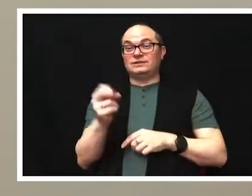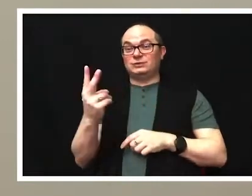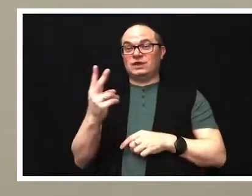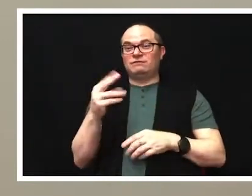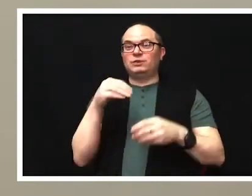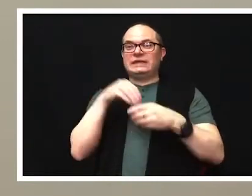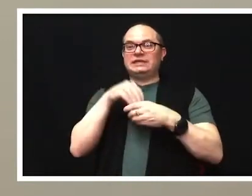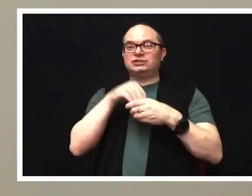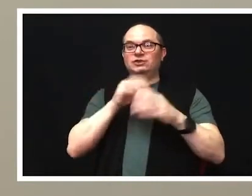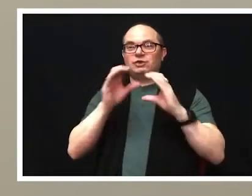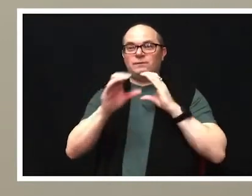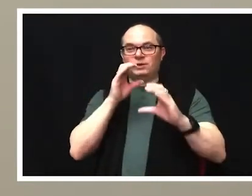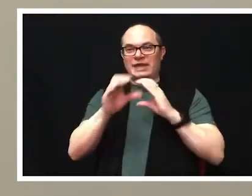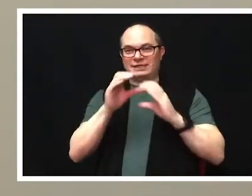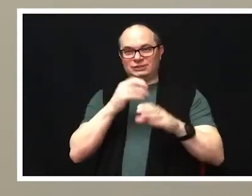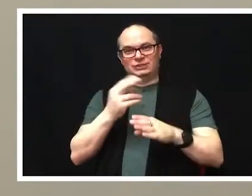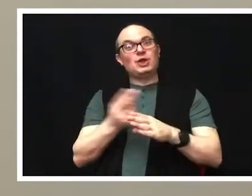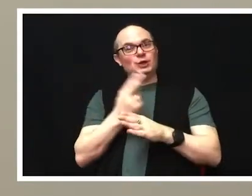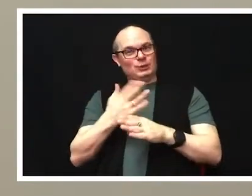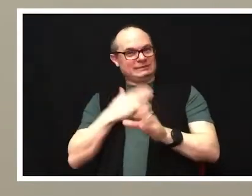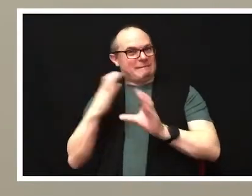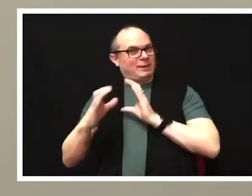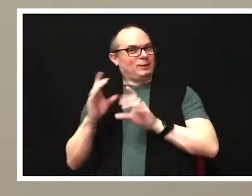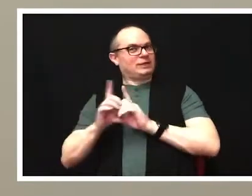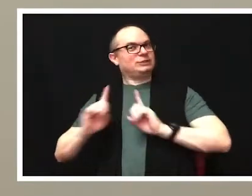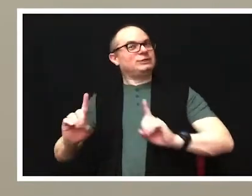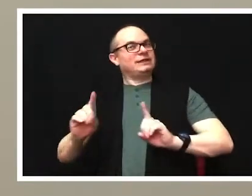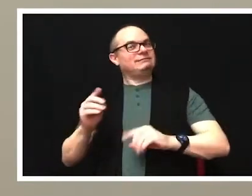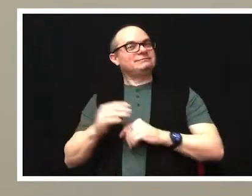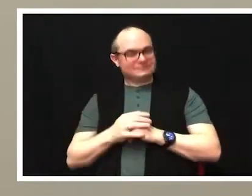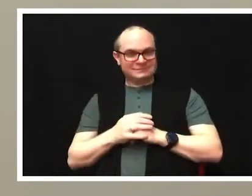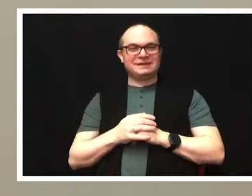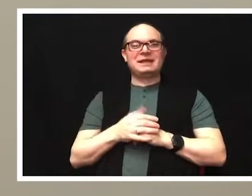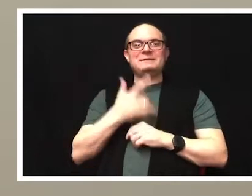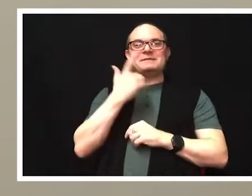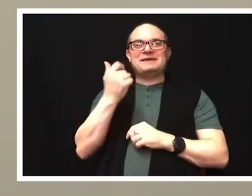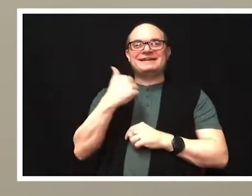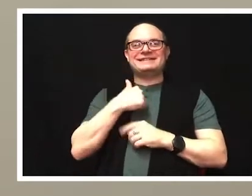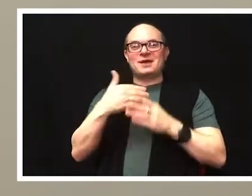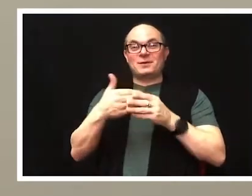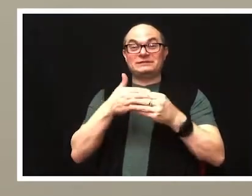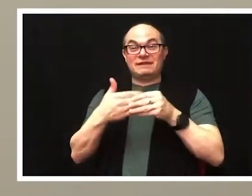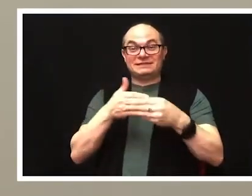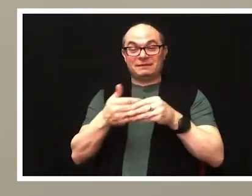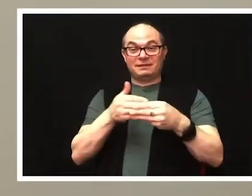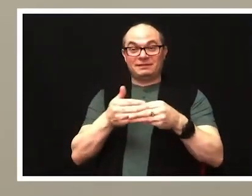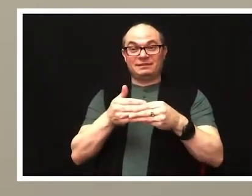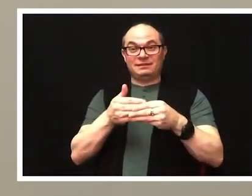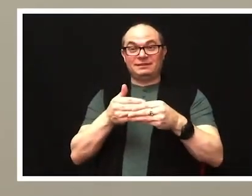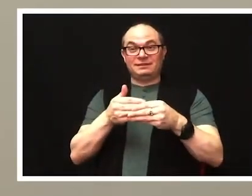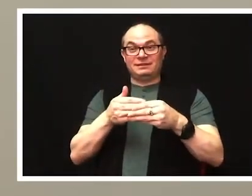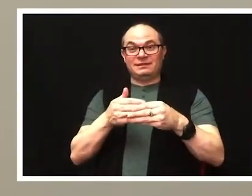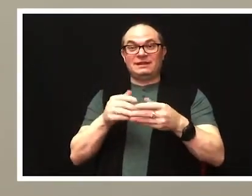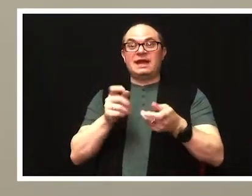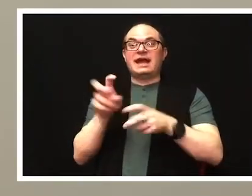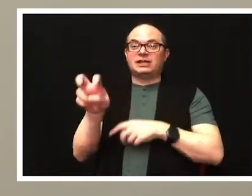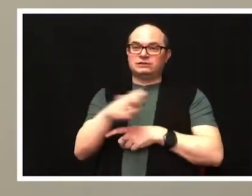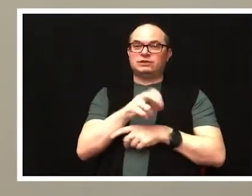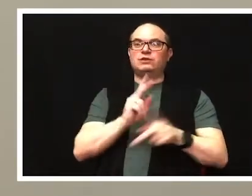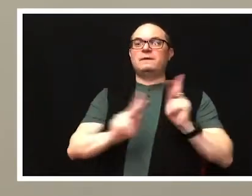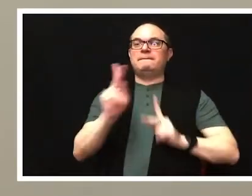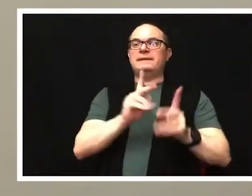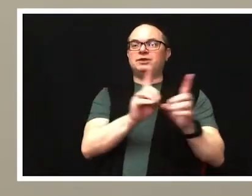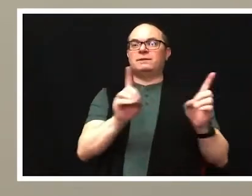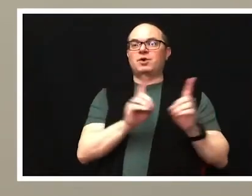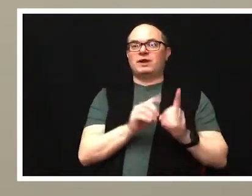2012 doing internal communications using my communications degree. But because I remained flexible, I made my way to the people department,